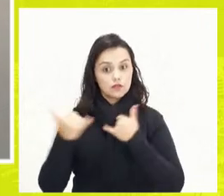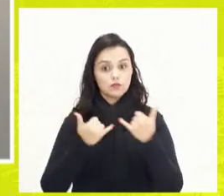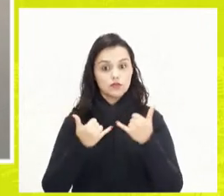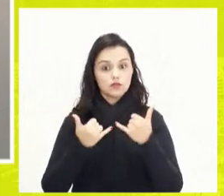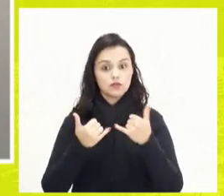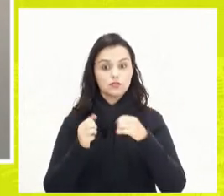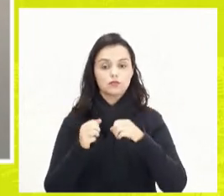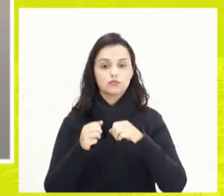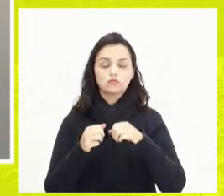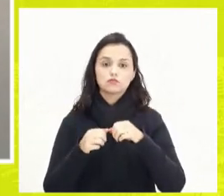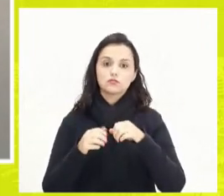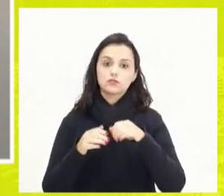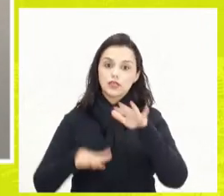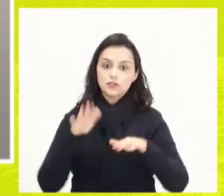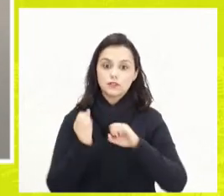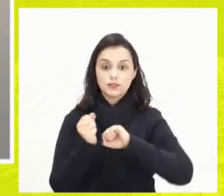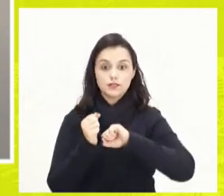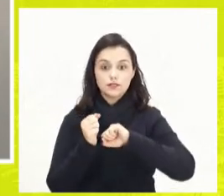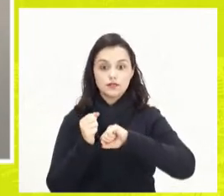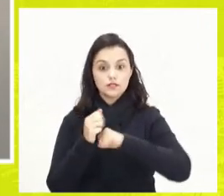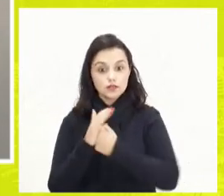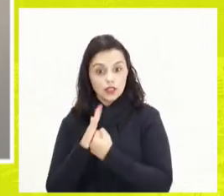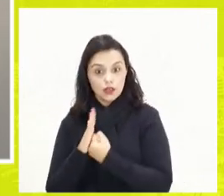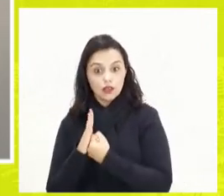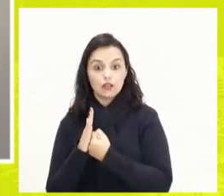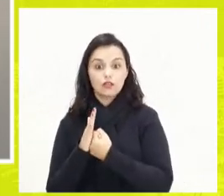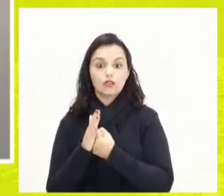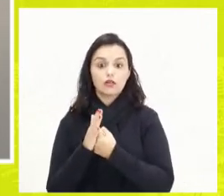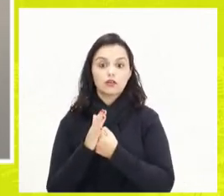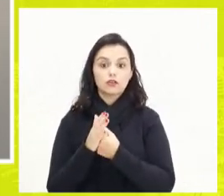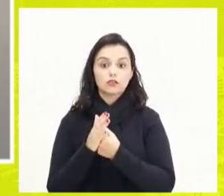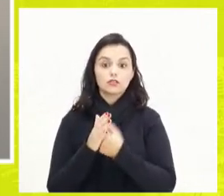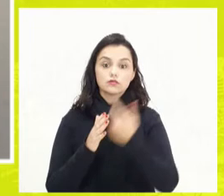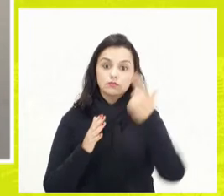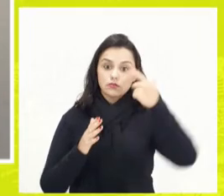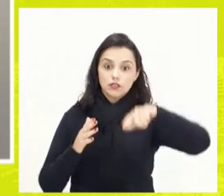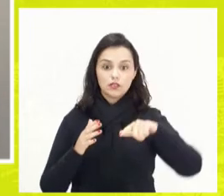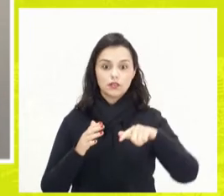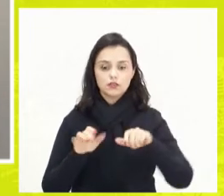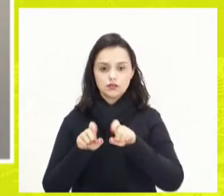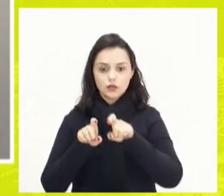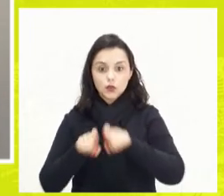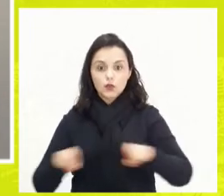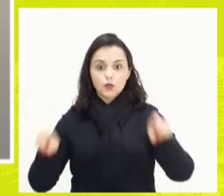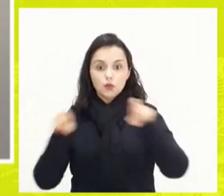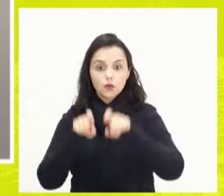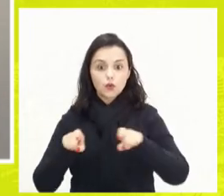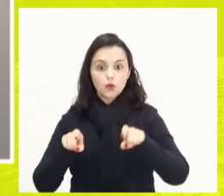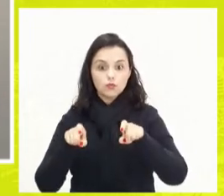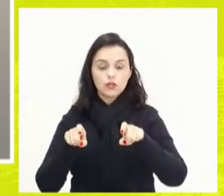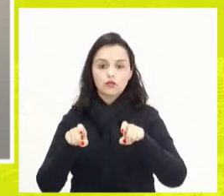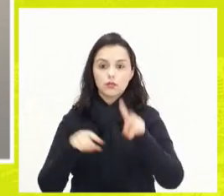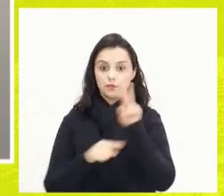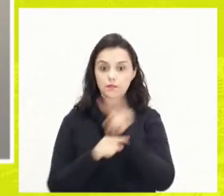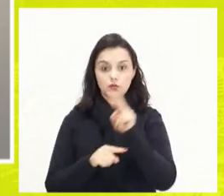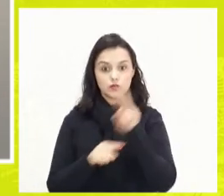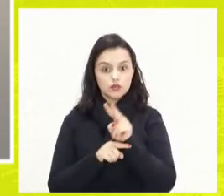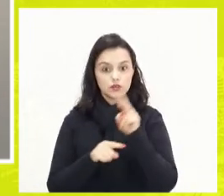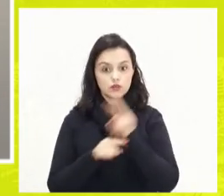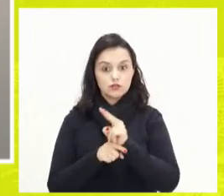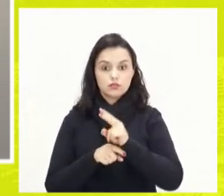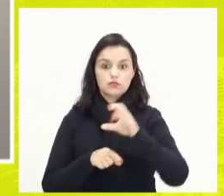reinforcement of passport cell phone protection for the journalists protection for their computers